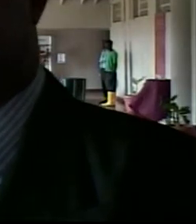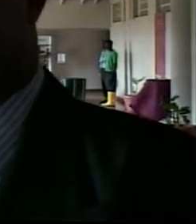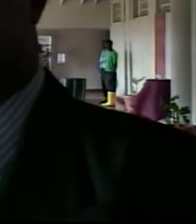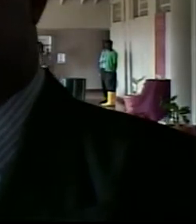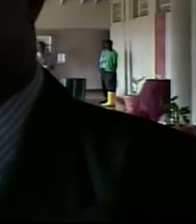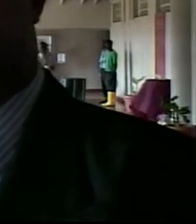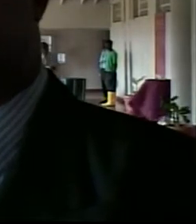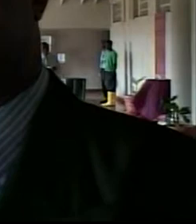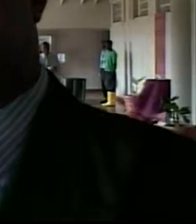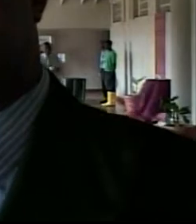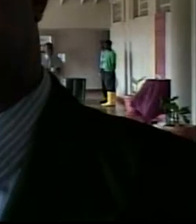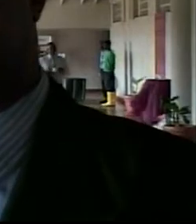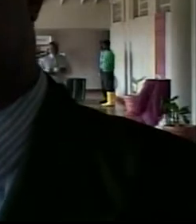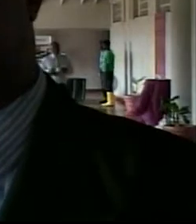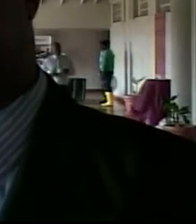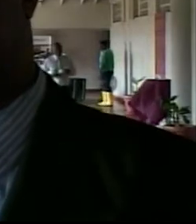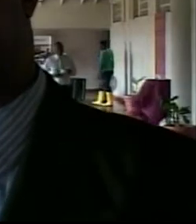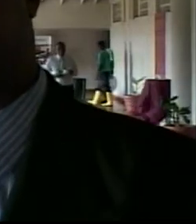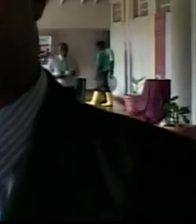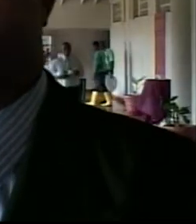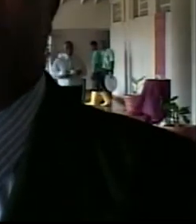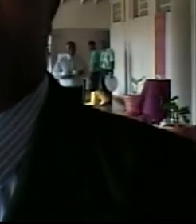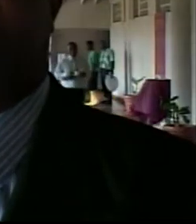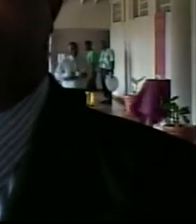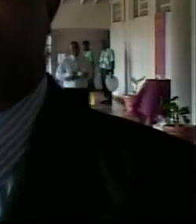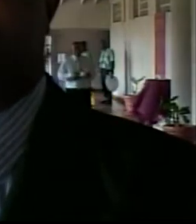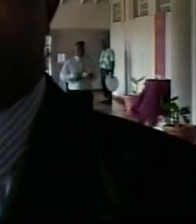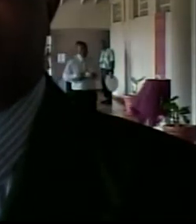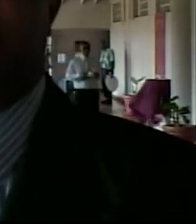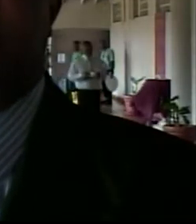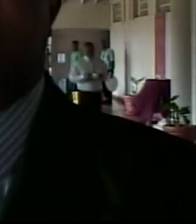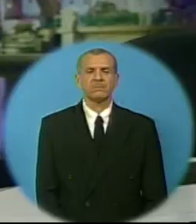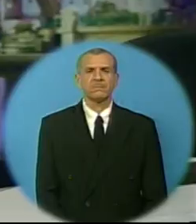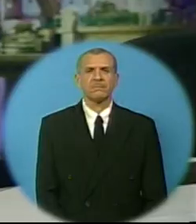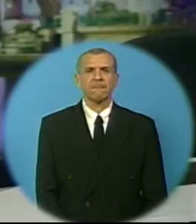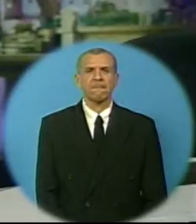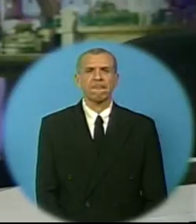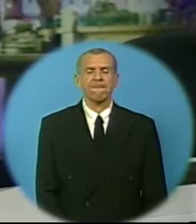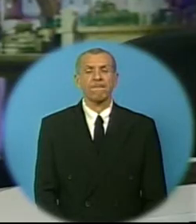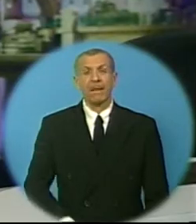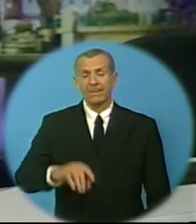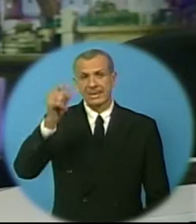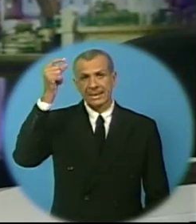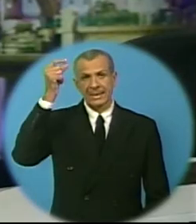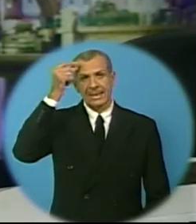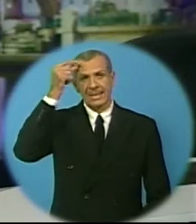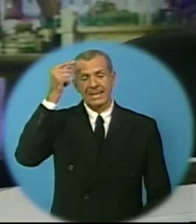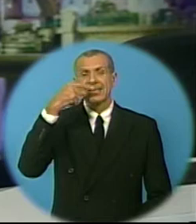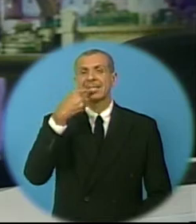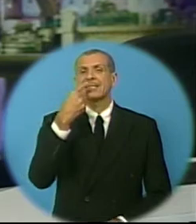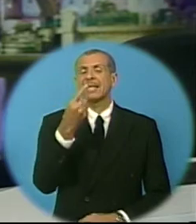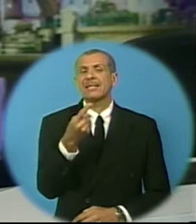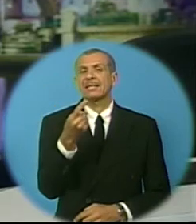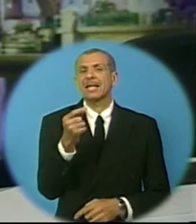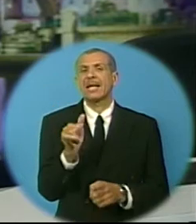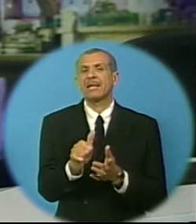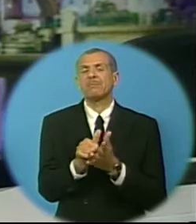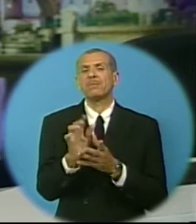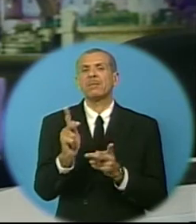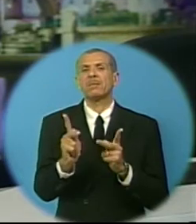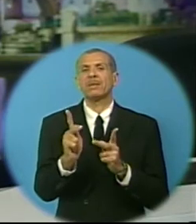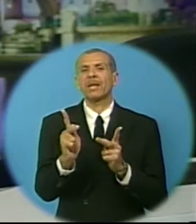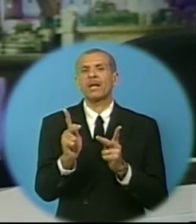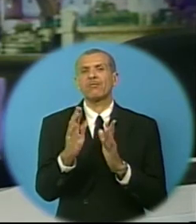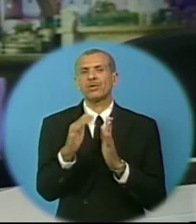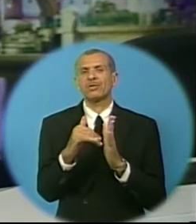fool your cousin or something, and that is where the identity fraud comes in. Mr. Gittins adds, however, that people can